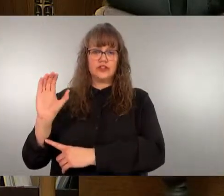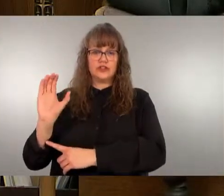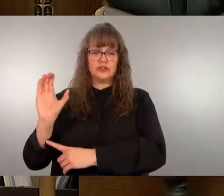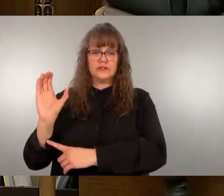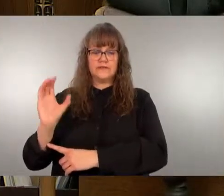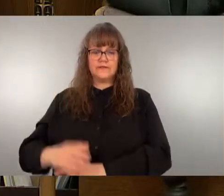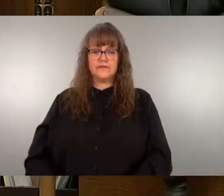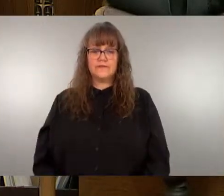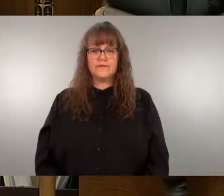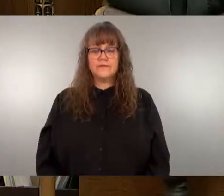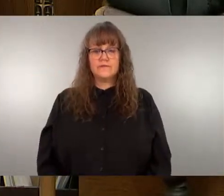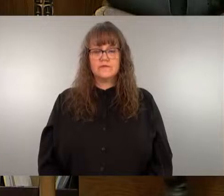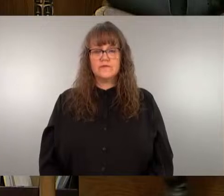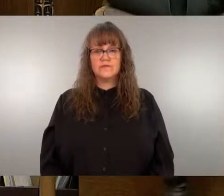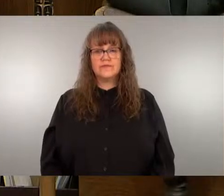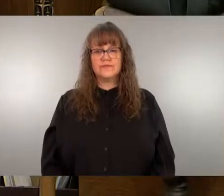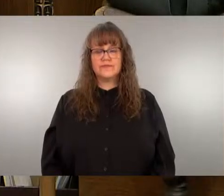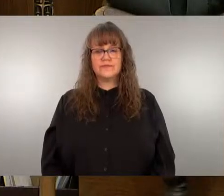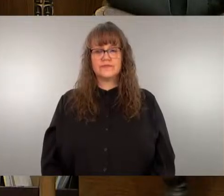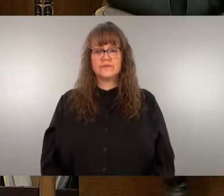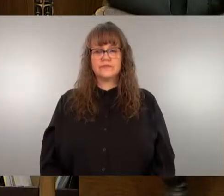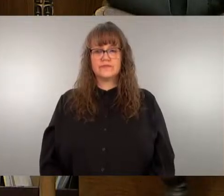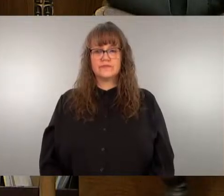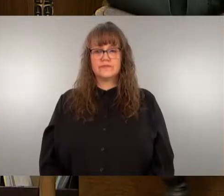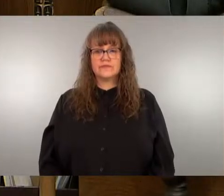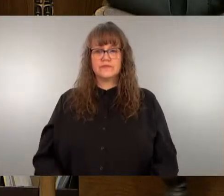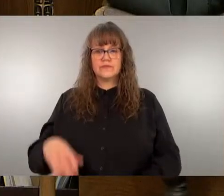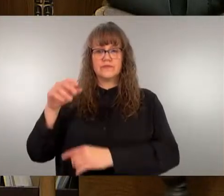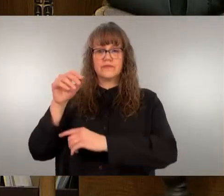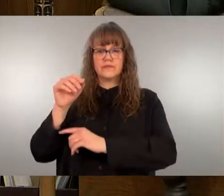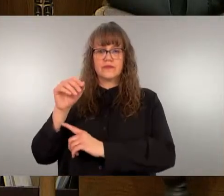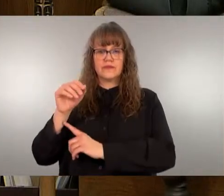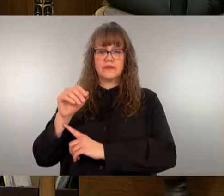Maple Ridge Pitt Meadows, Lisa Bear, BC NDP.